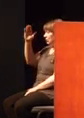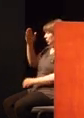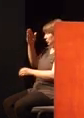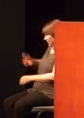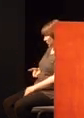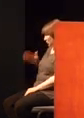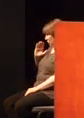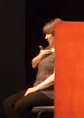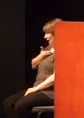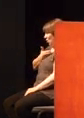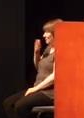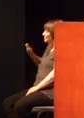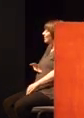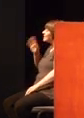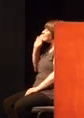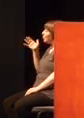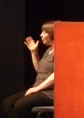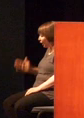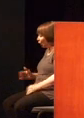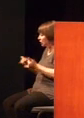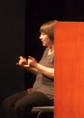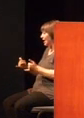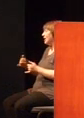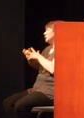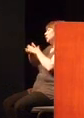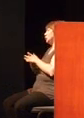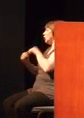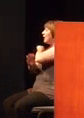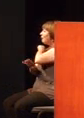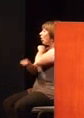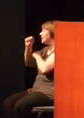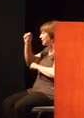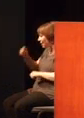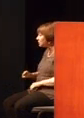To introduce our guest speaker today as we launch into the fall semester and